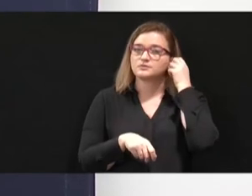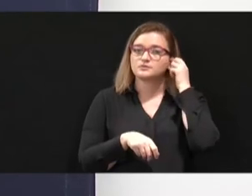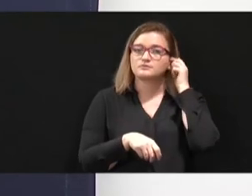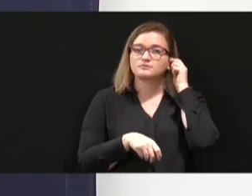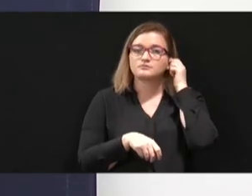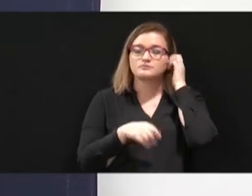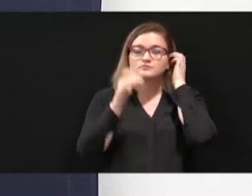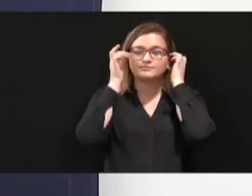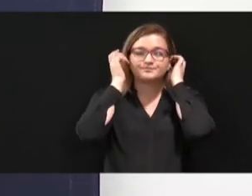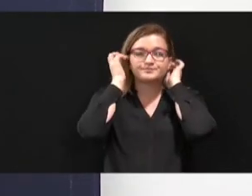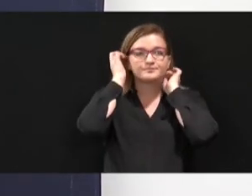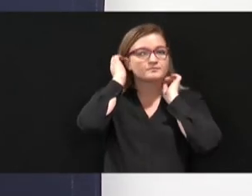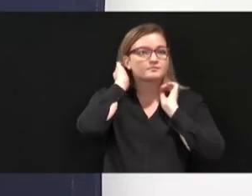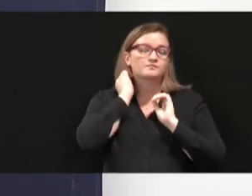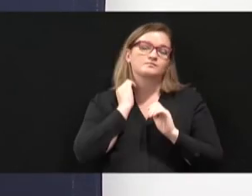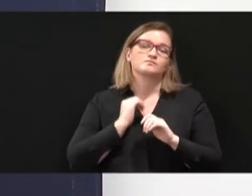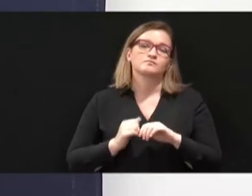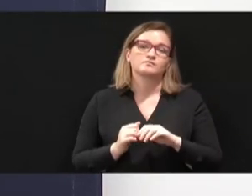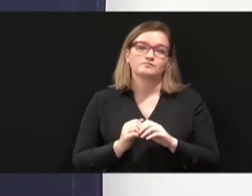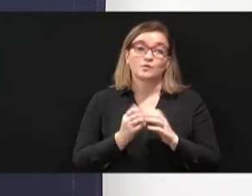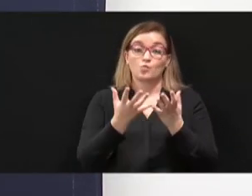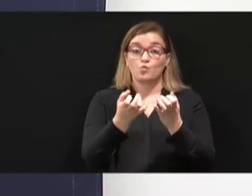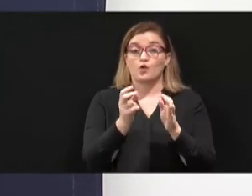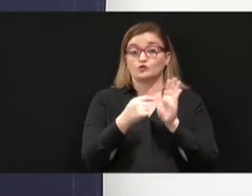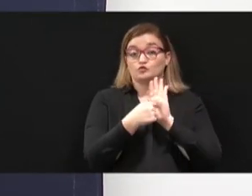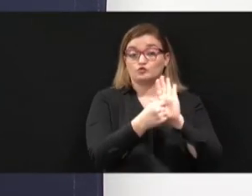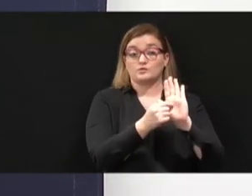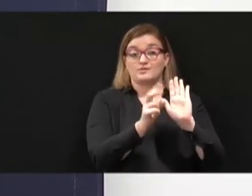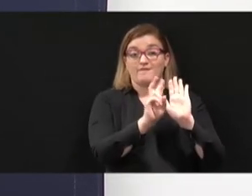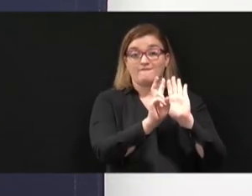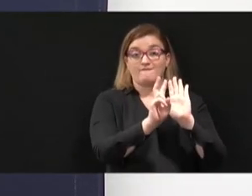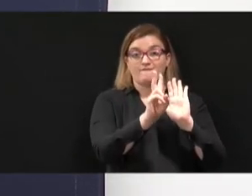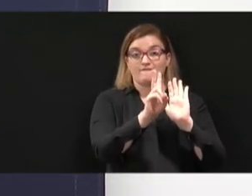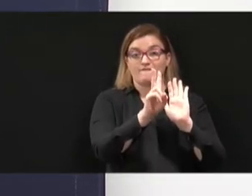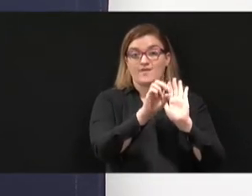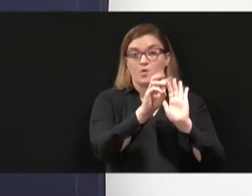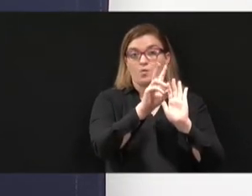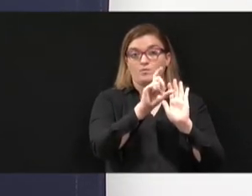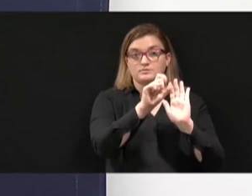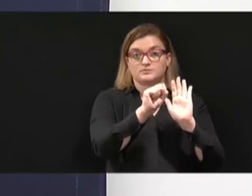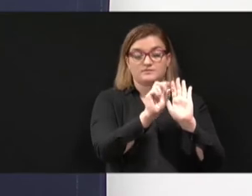you about the vowels. The vowels are